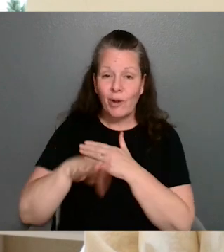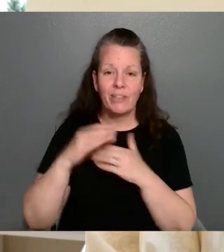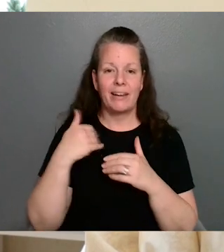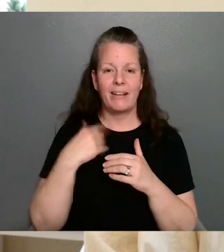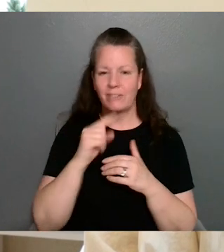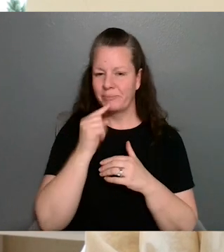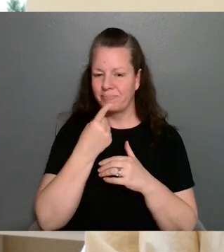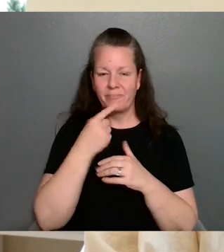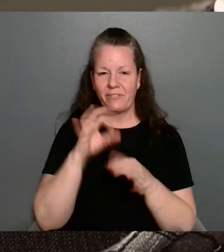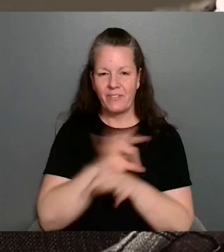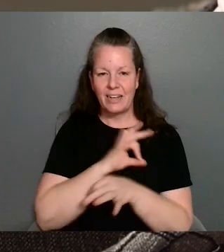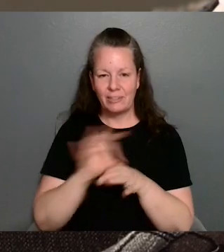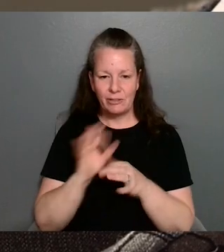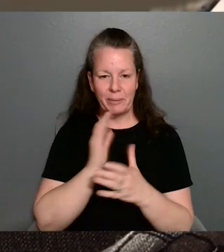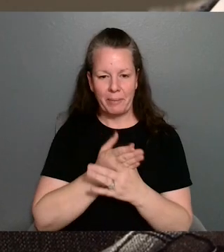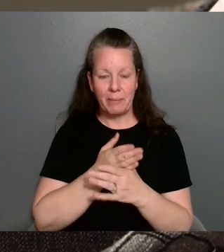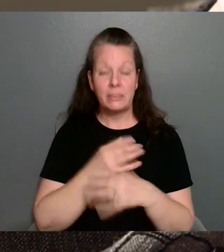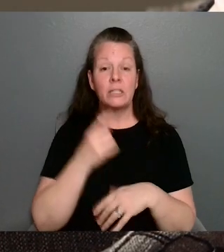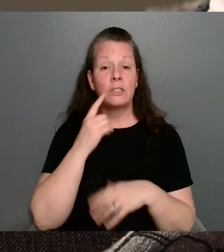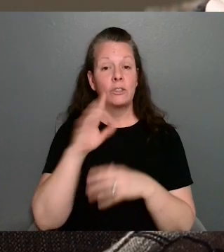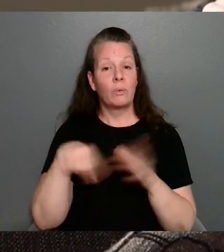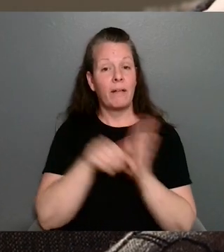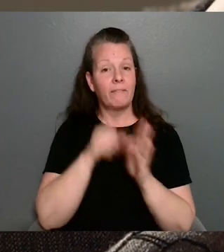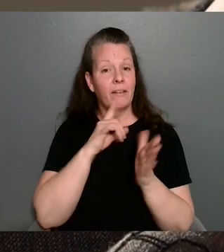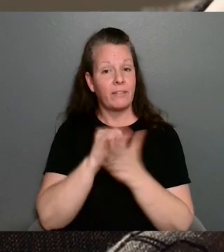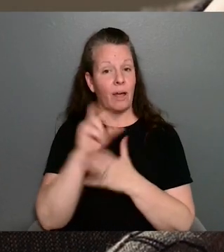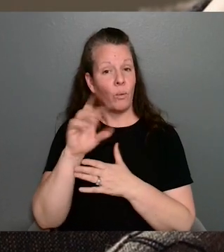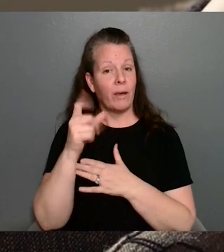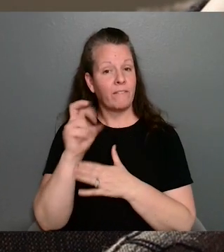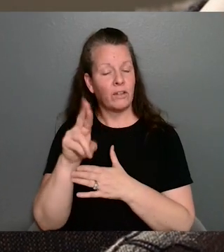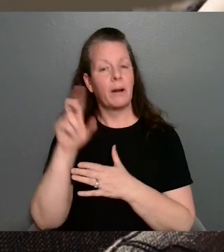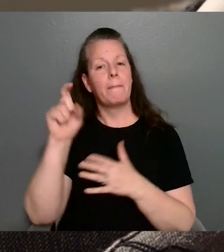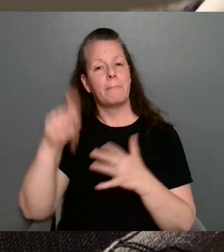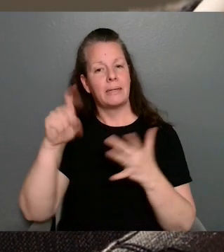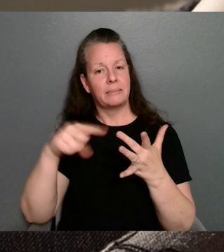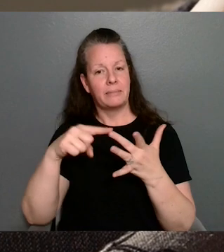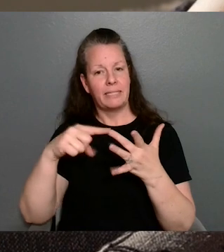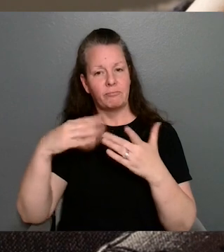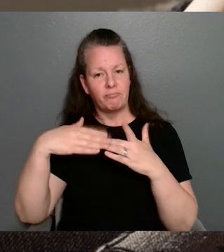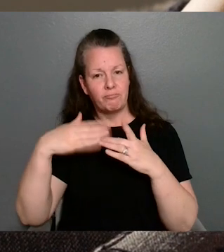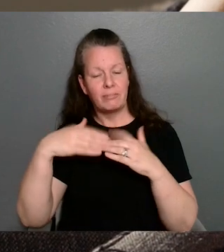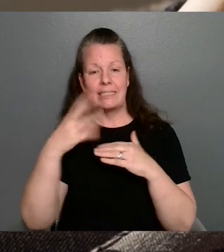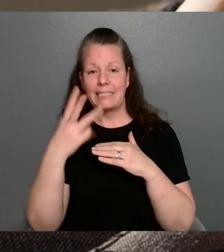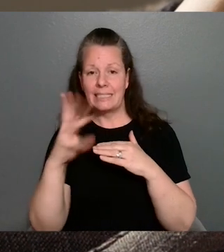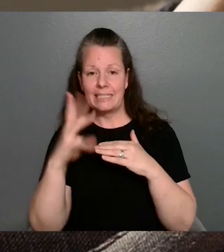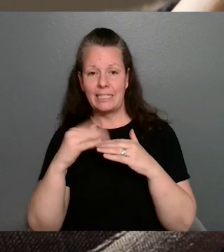significant functional impairment. To qualify for this waiver, you must be 16 years of age